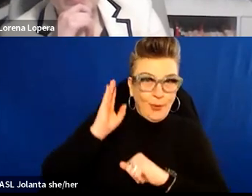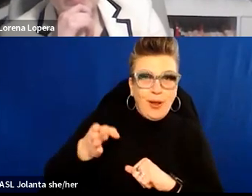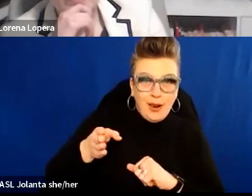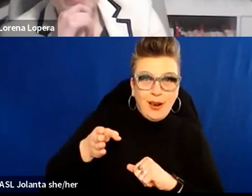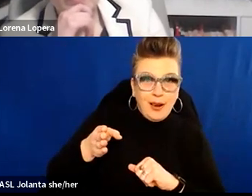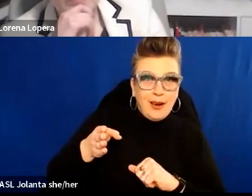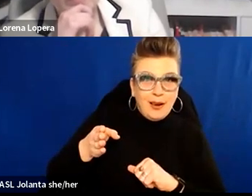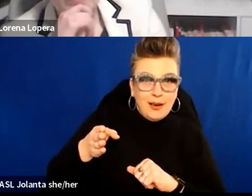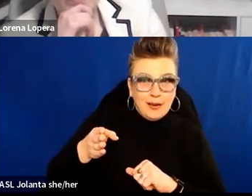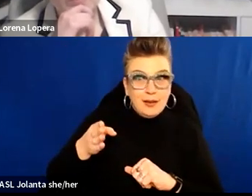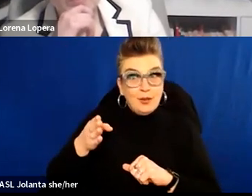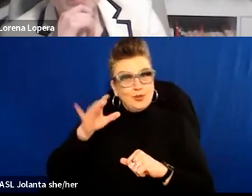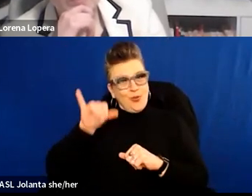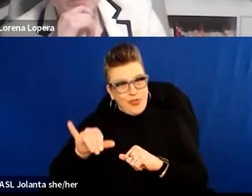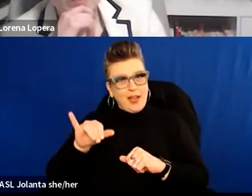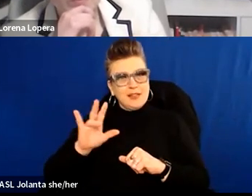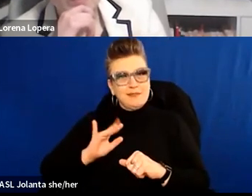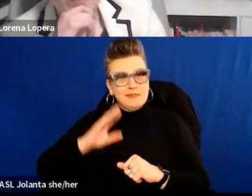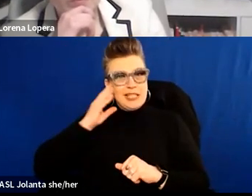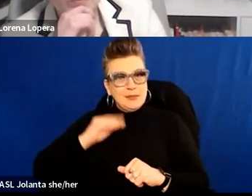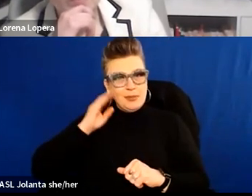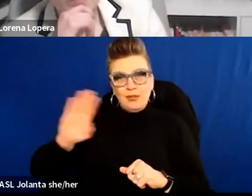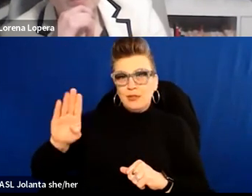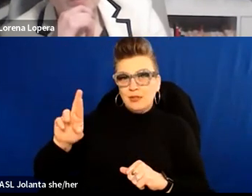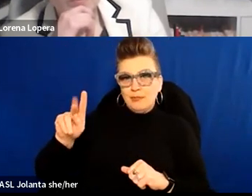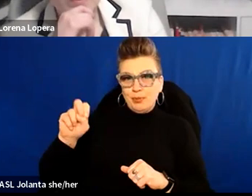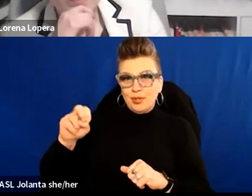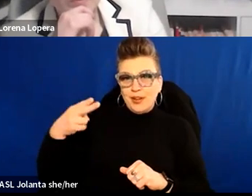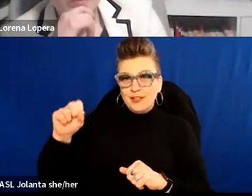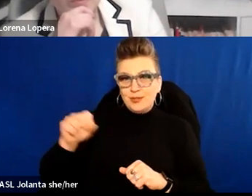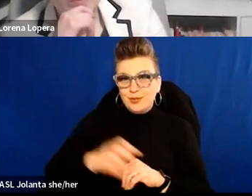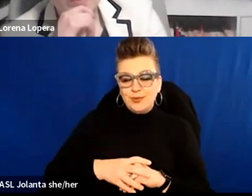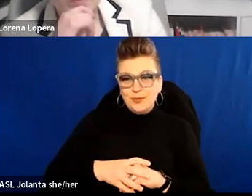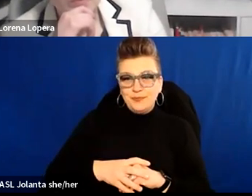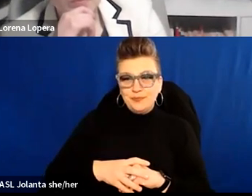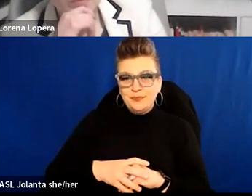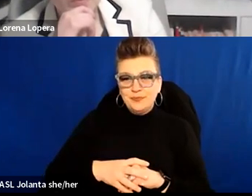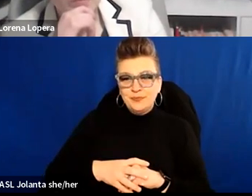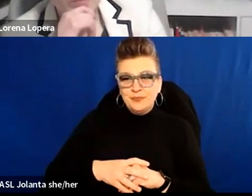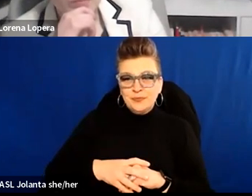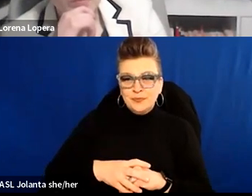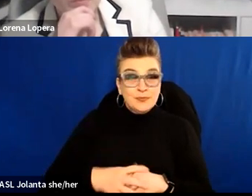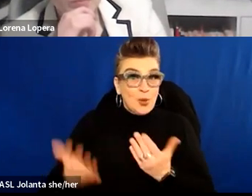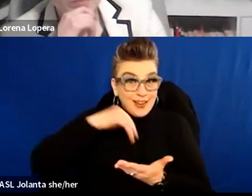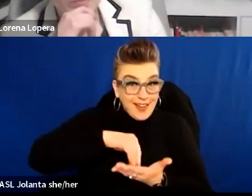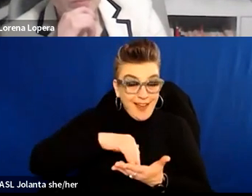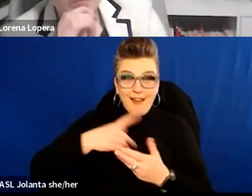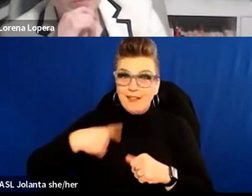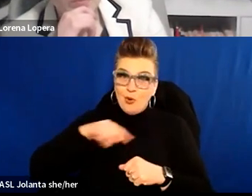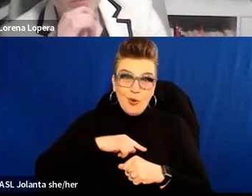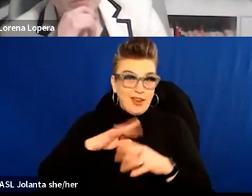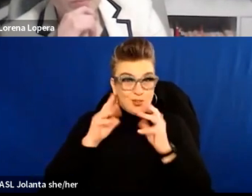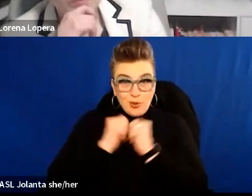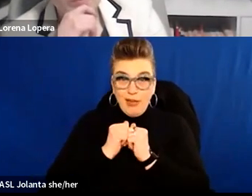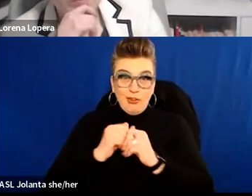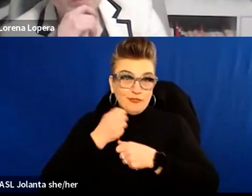work high school so uh we are you know creating new pathways that